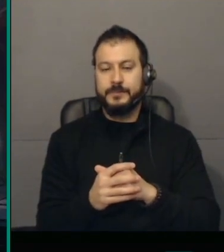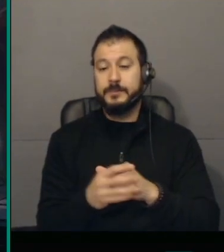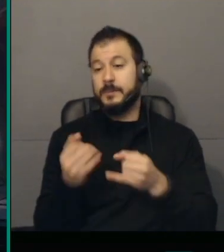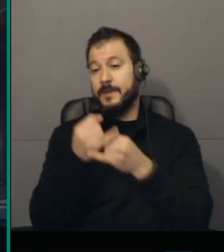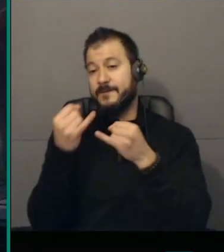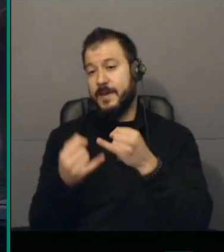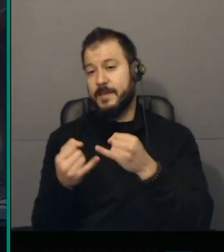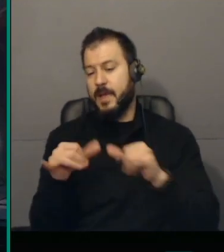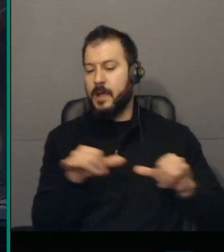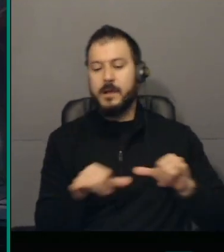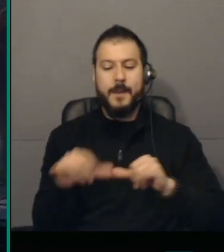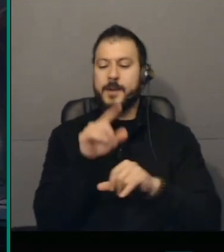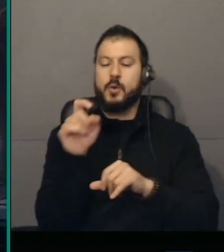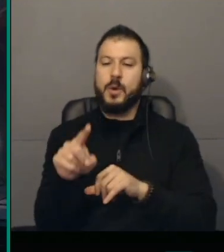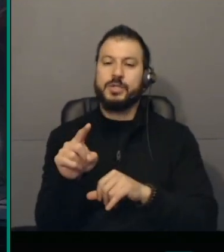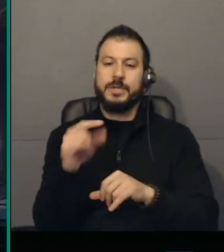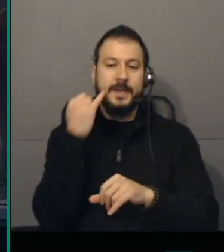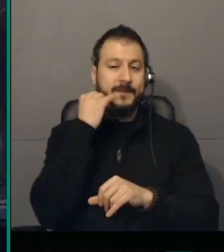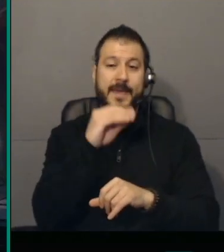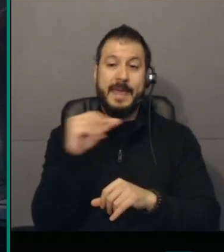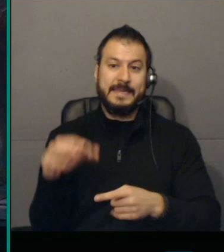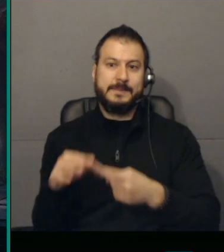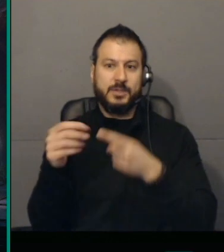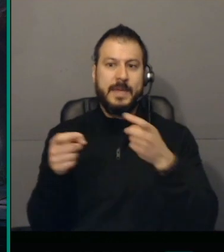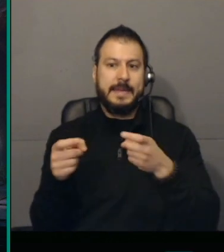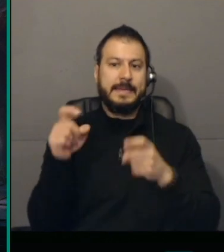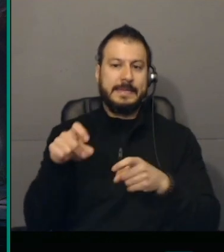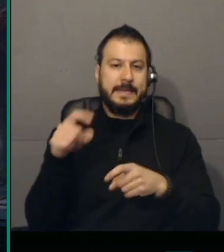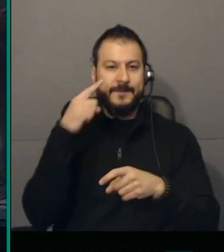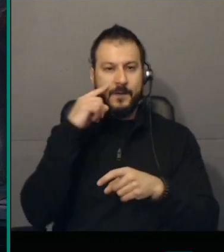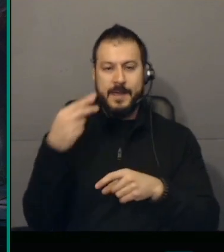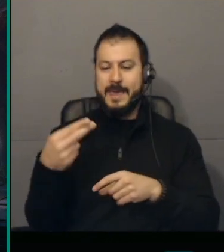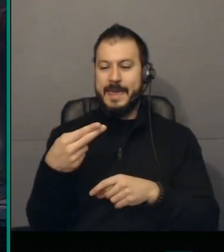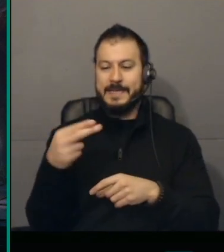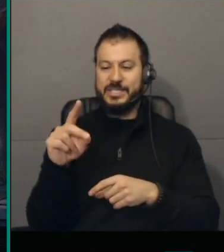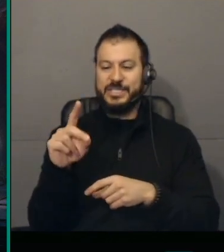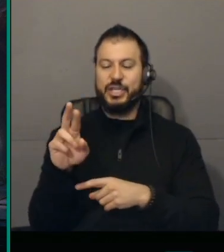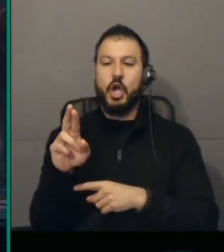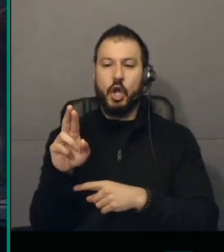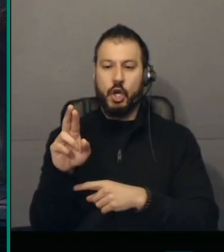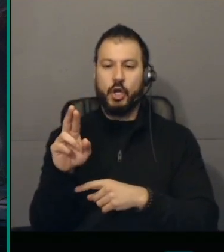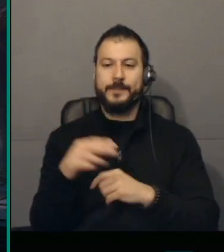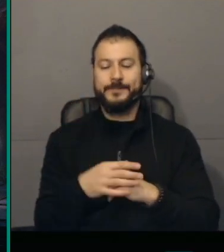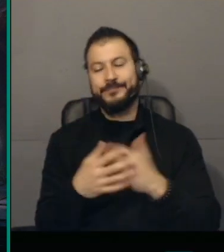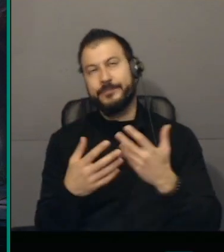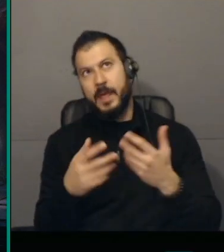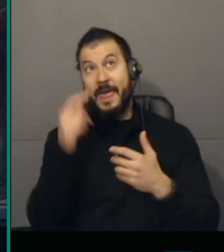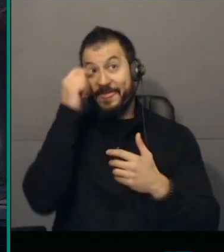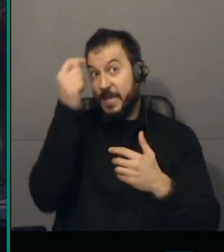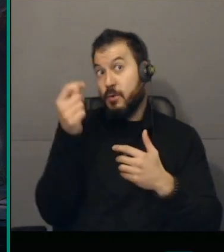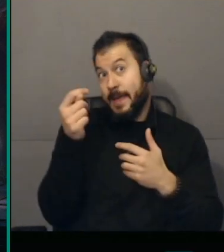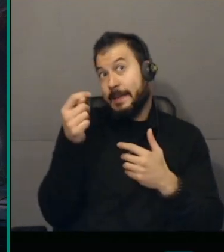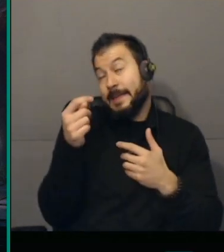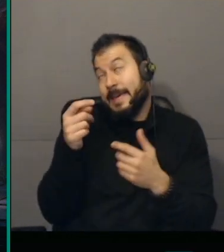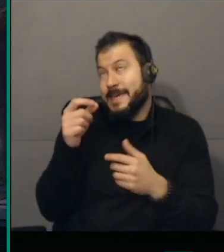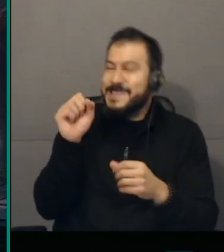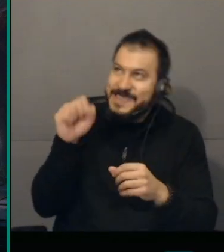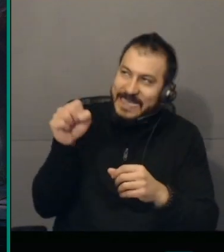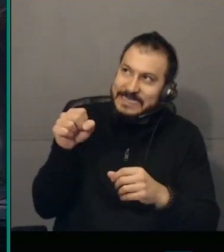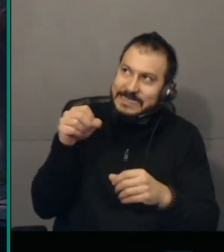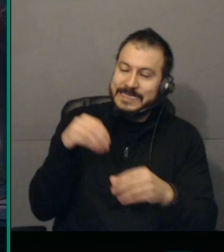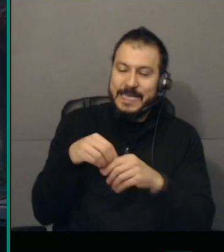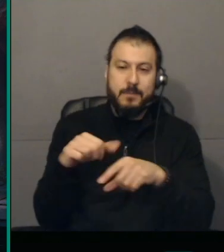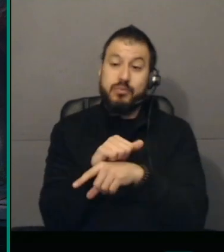And then finally, a common question we get is whether any special handling is needed for HDR. Theoretically, the answer is yes.